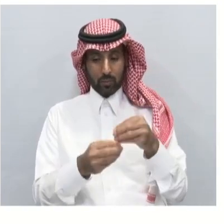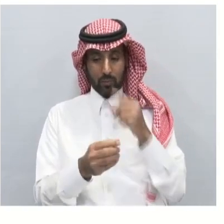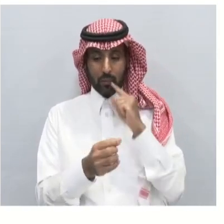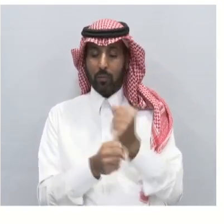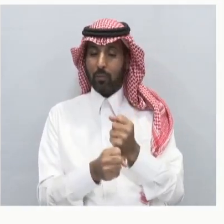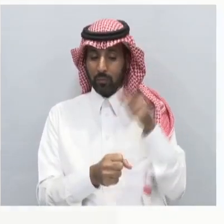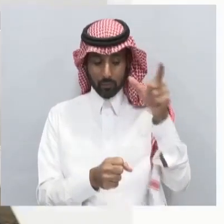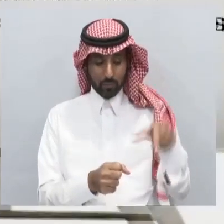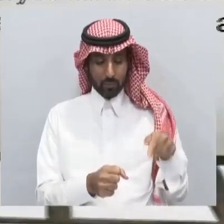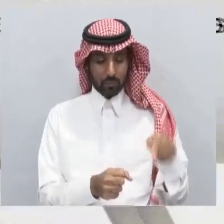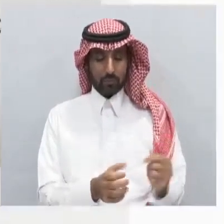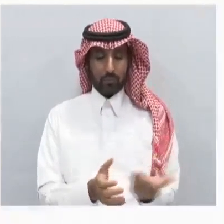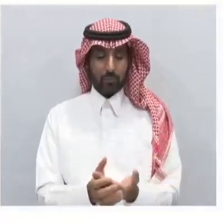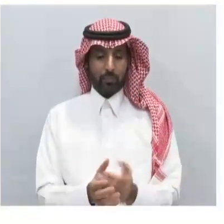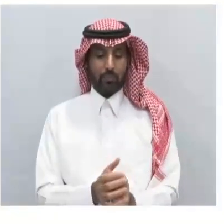sentence, okay?